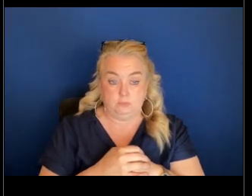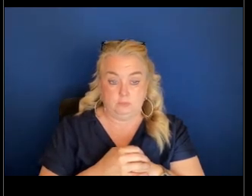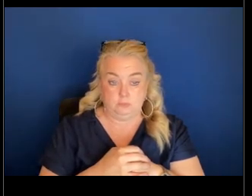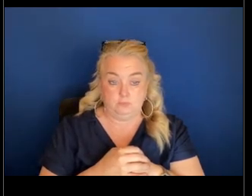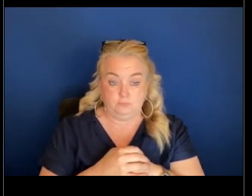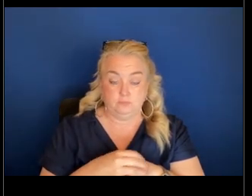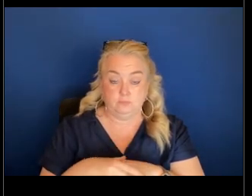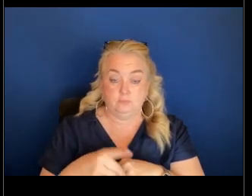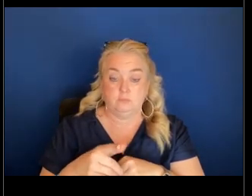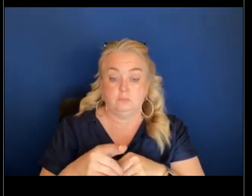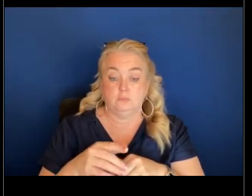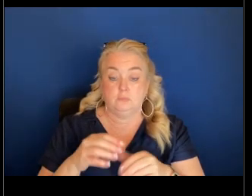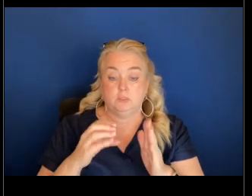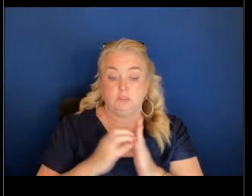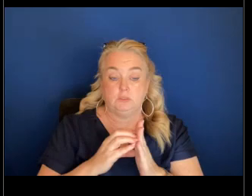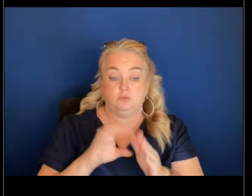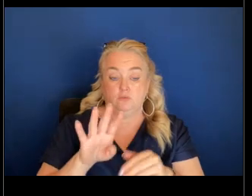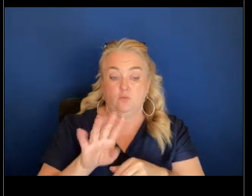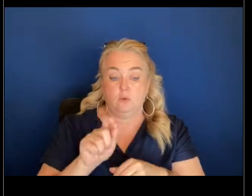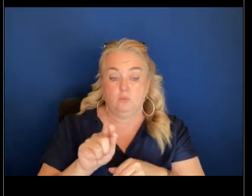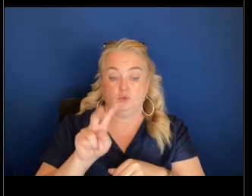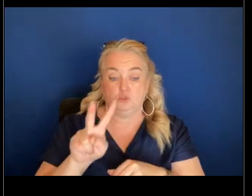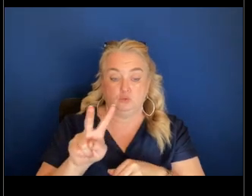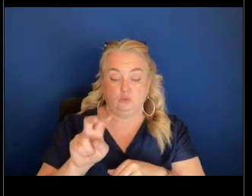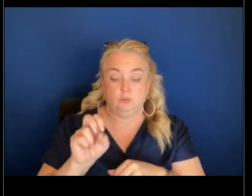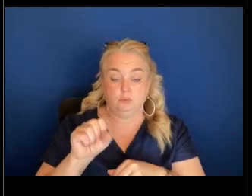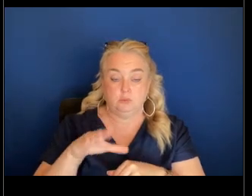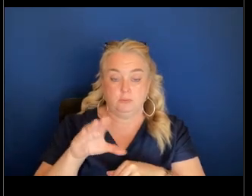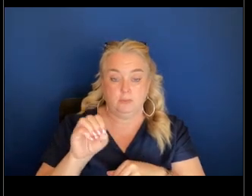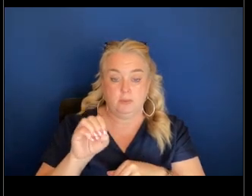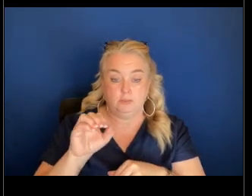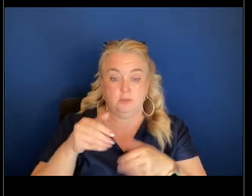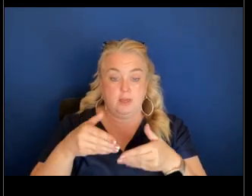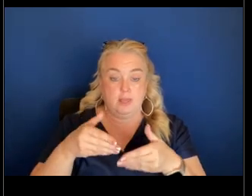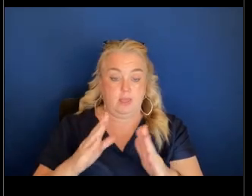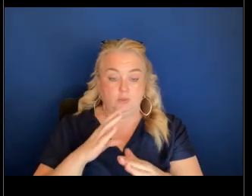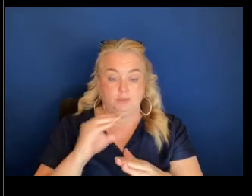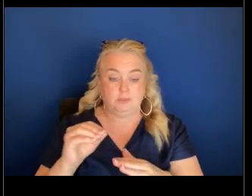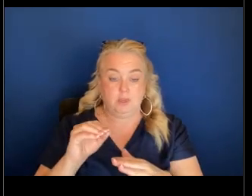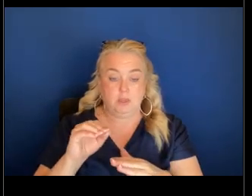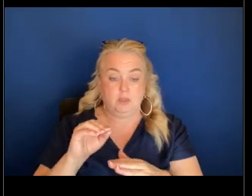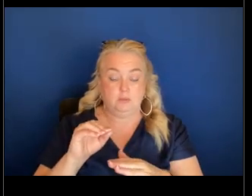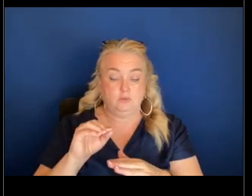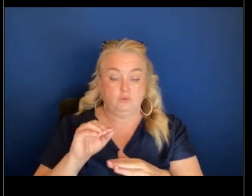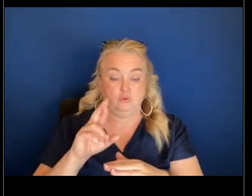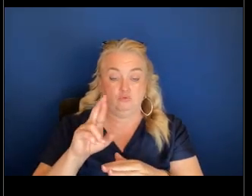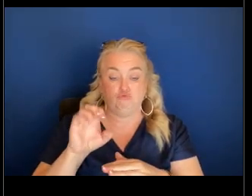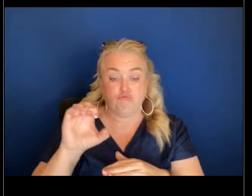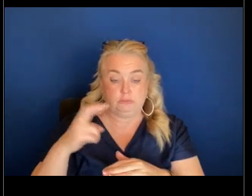Section 4.2, Space Allowances and Reach Ranges,